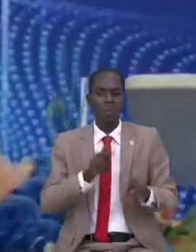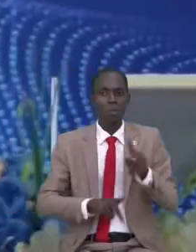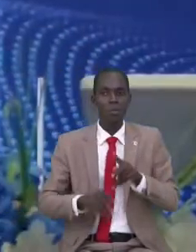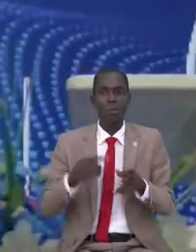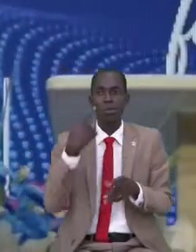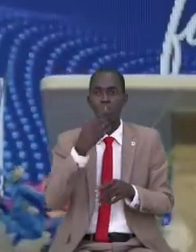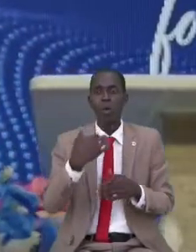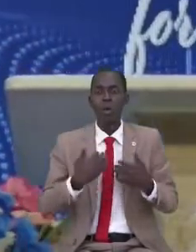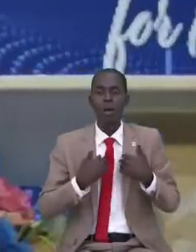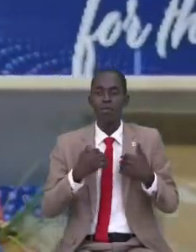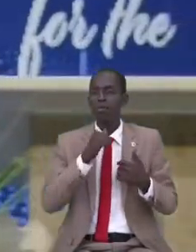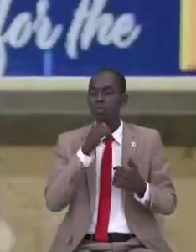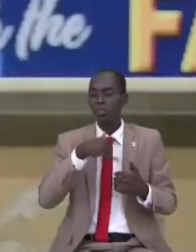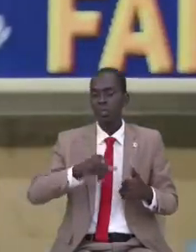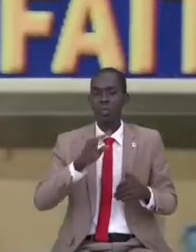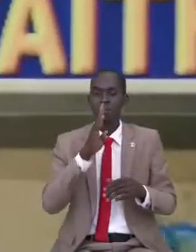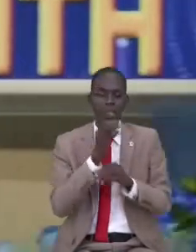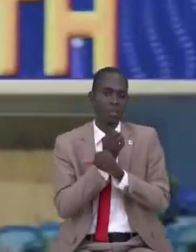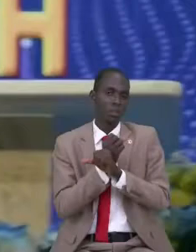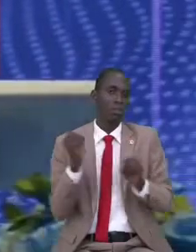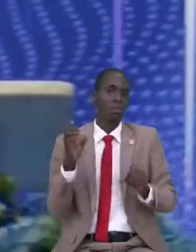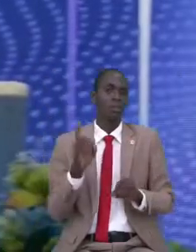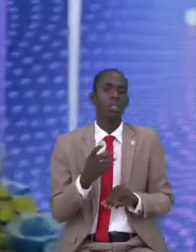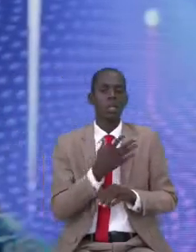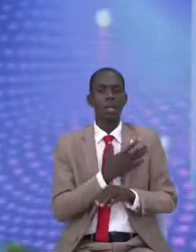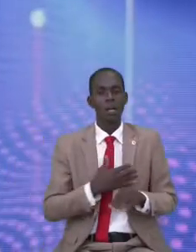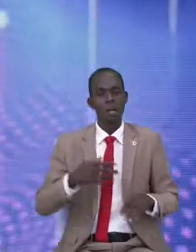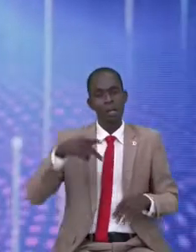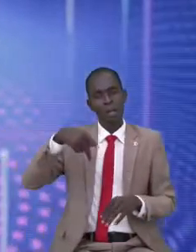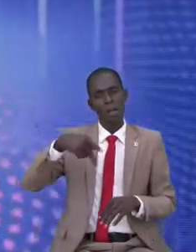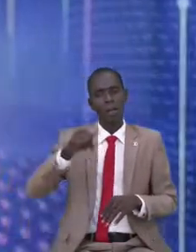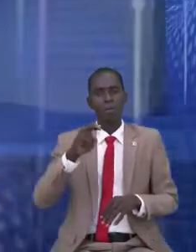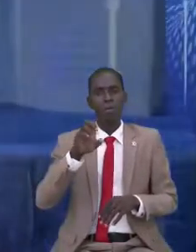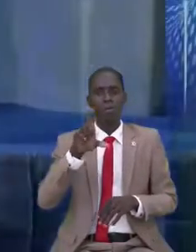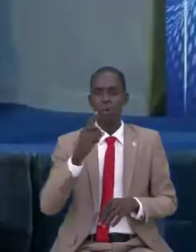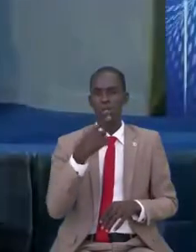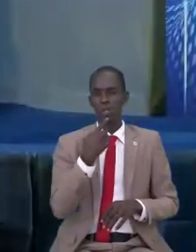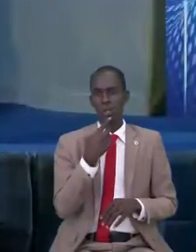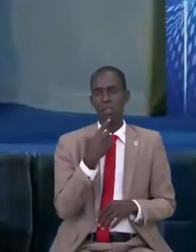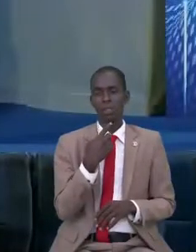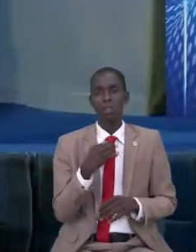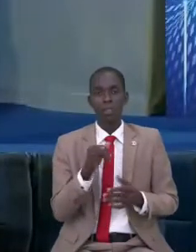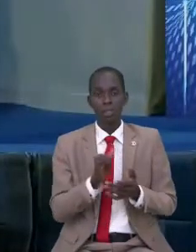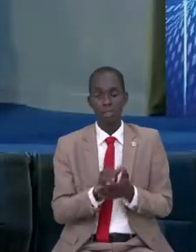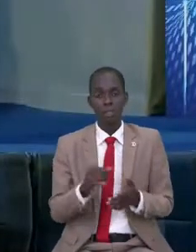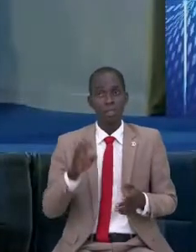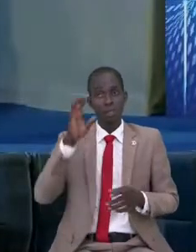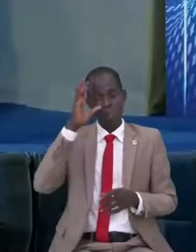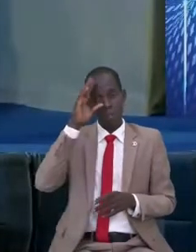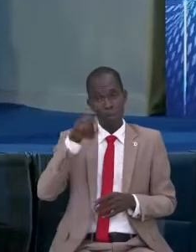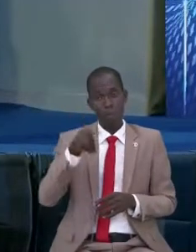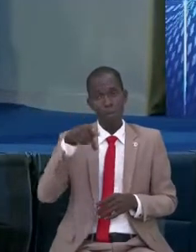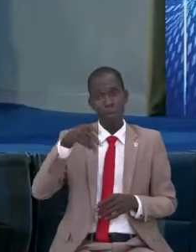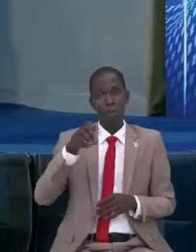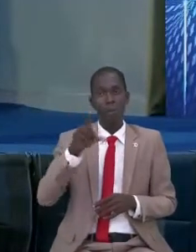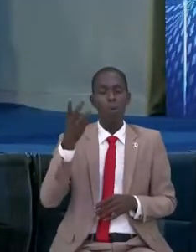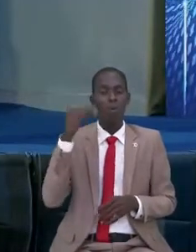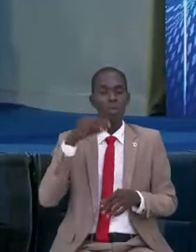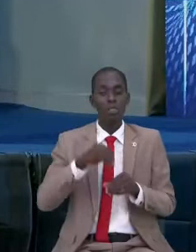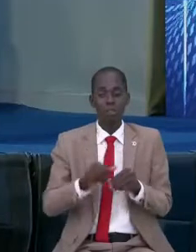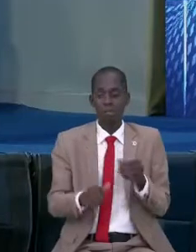even been saved at all. And Paul the apostle said he was in perils, plural,